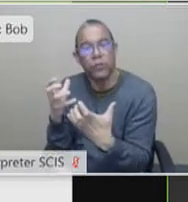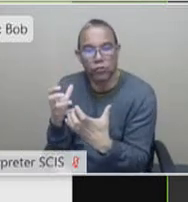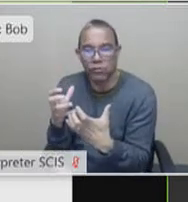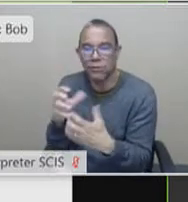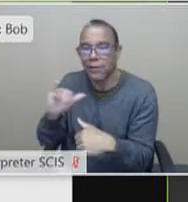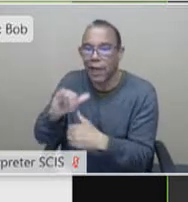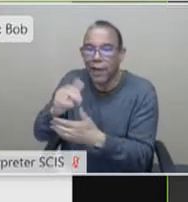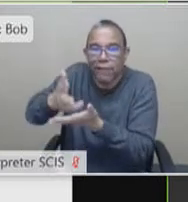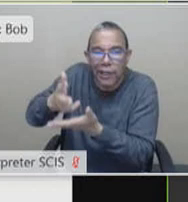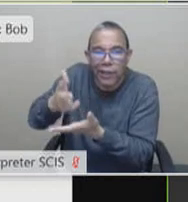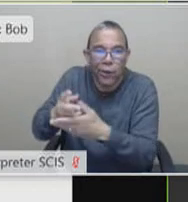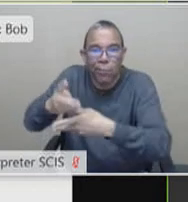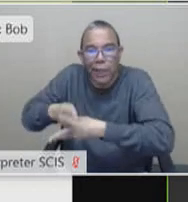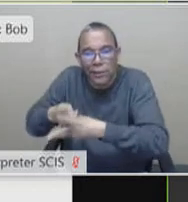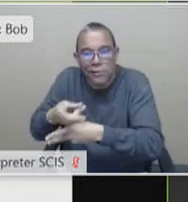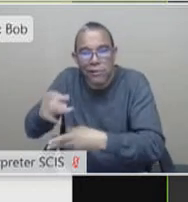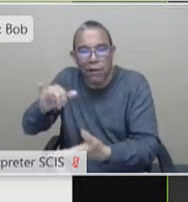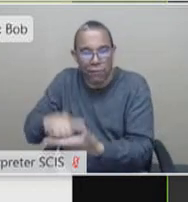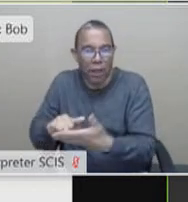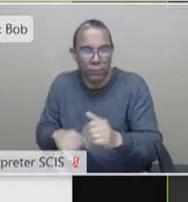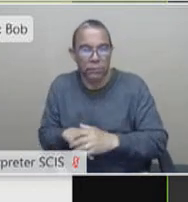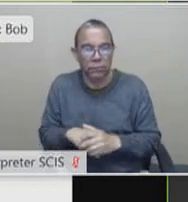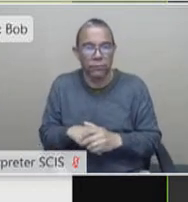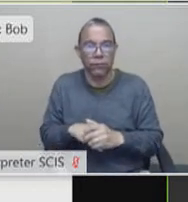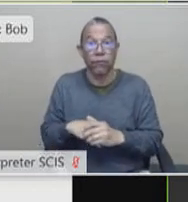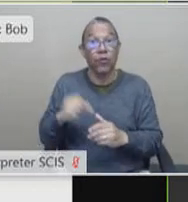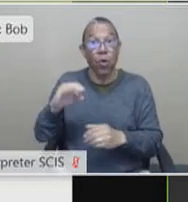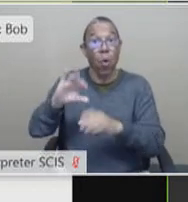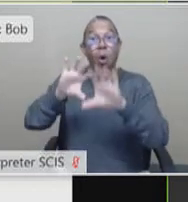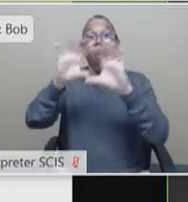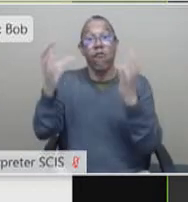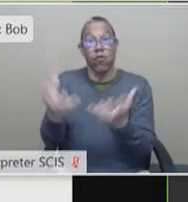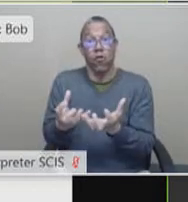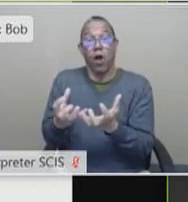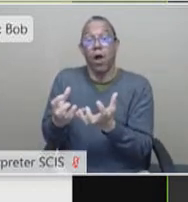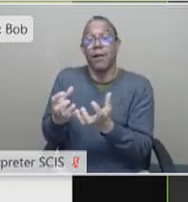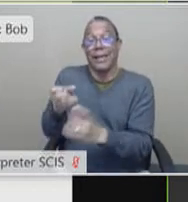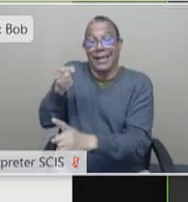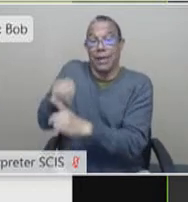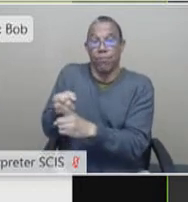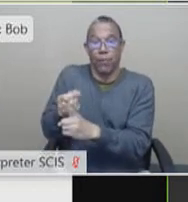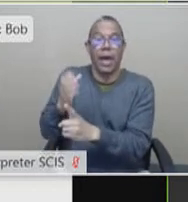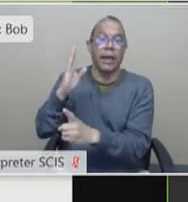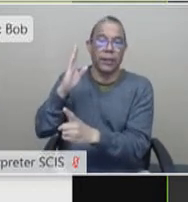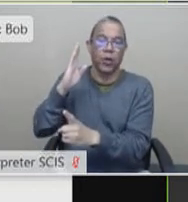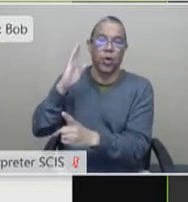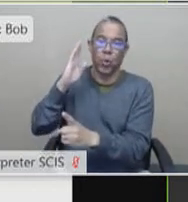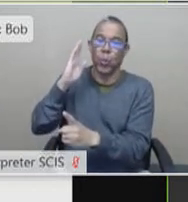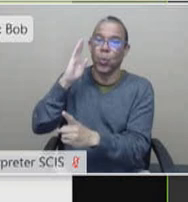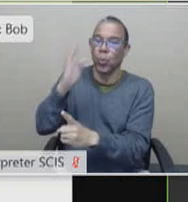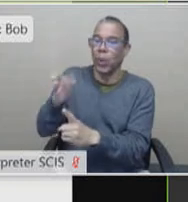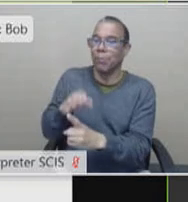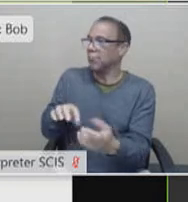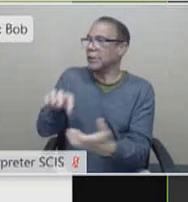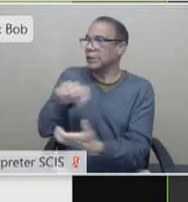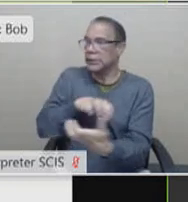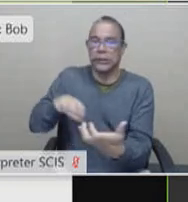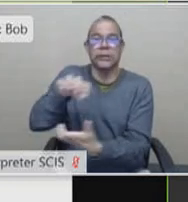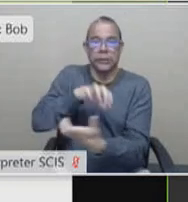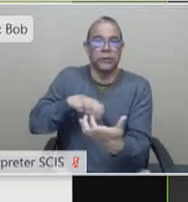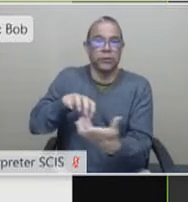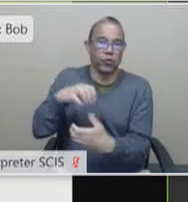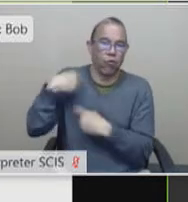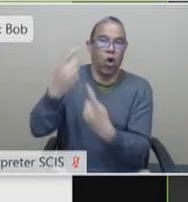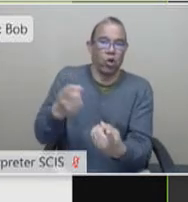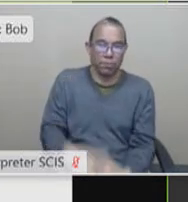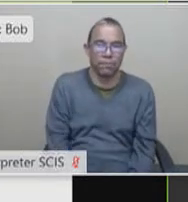of that sort. So we think that the overall impact on the expenditure side will be mixed, or at least it has been so far. Putting